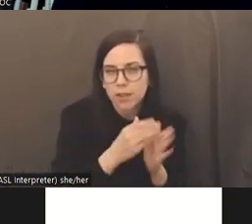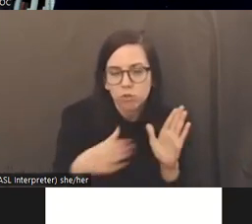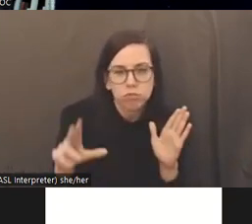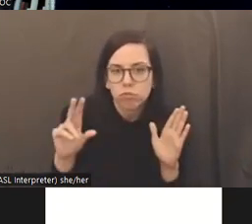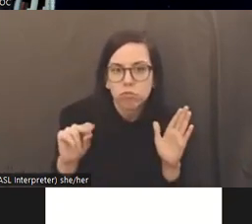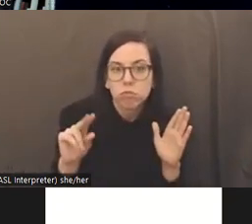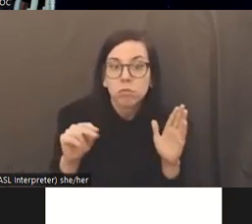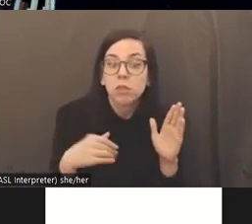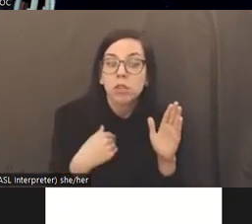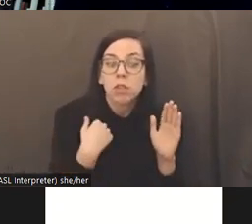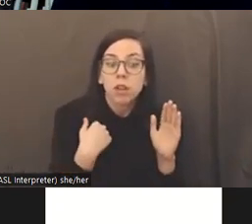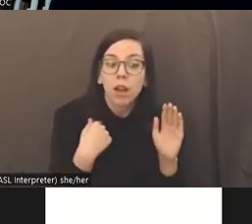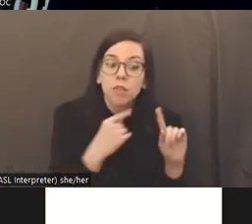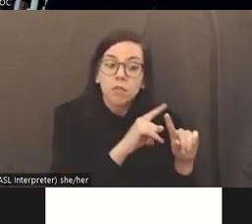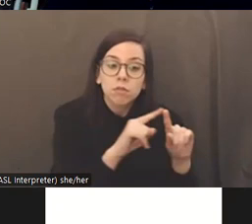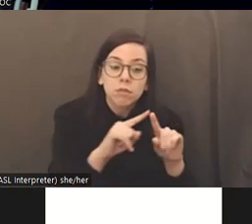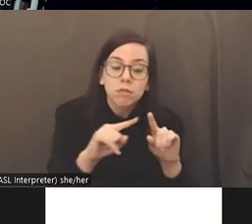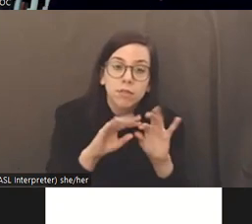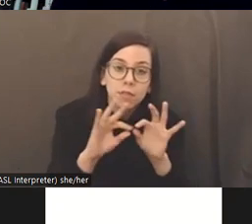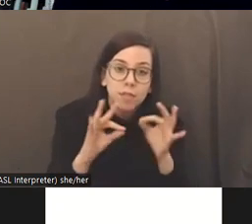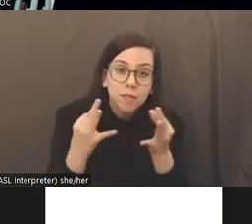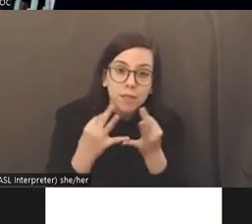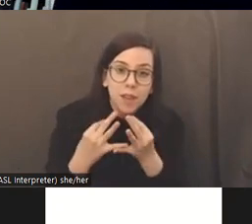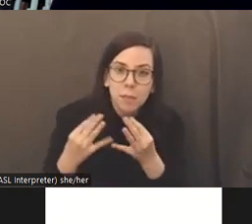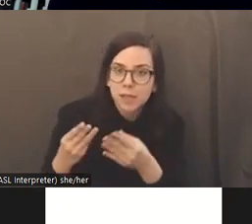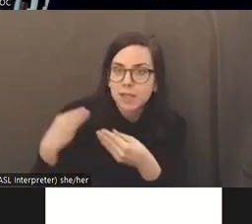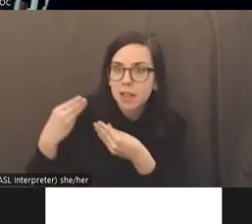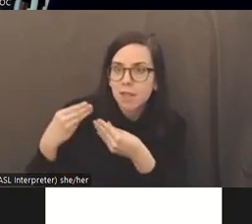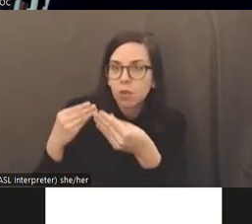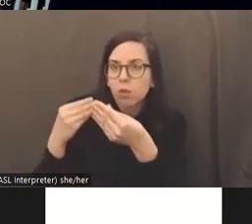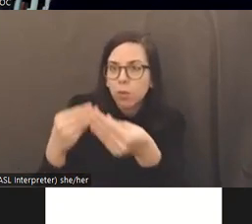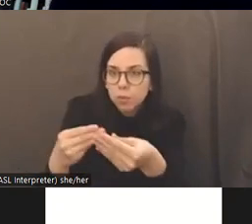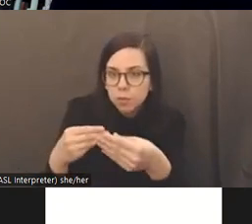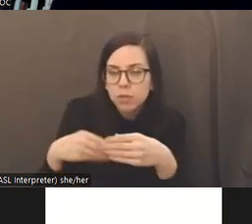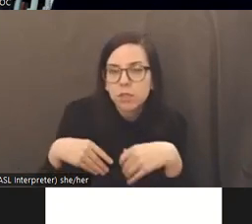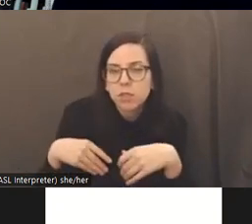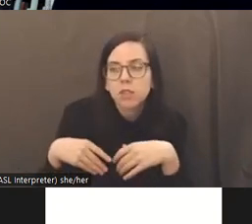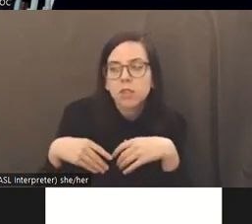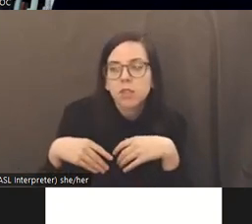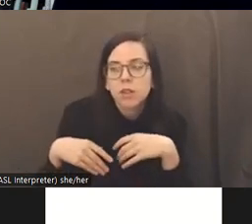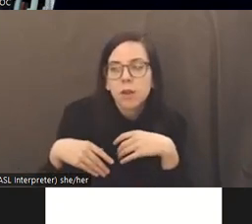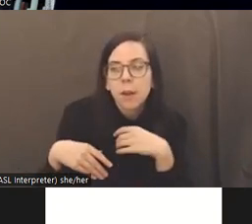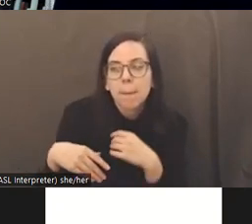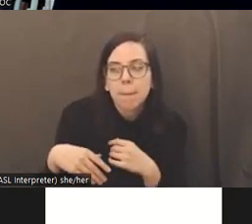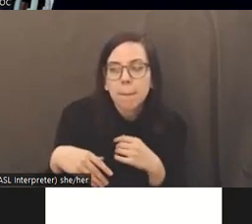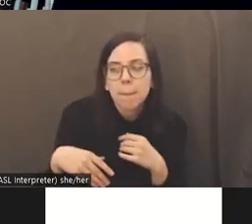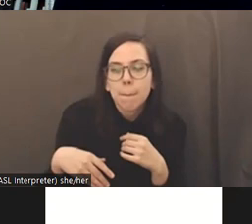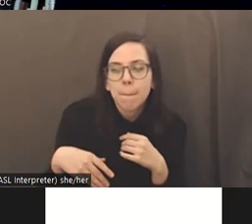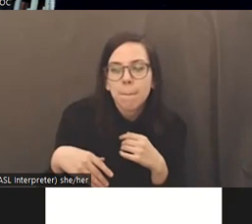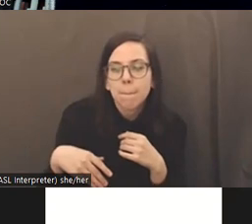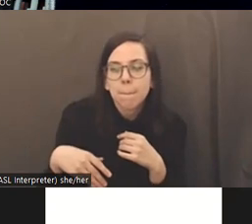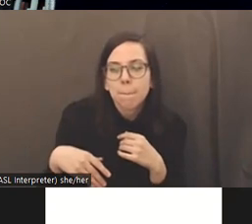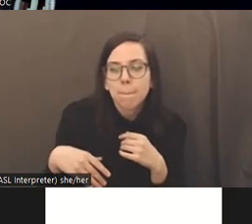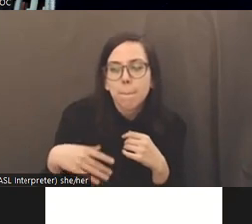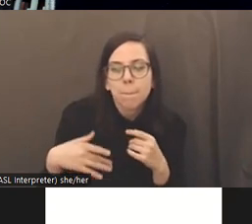different families that have heirlooms or things that have just been passed down. A lot of the times, you know, folks are downsizing